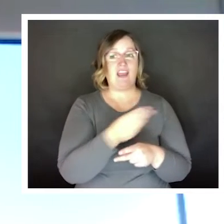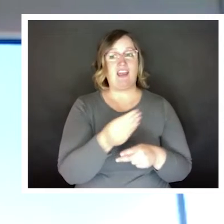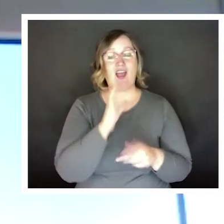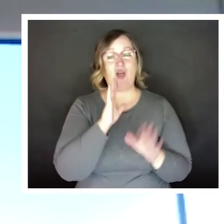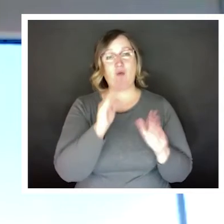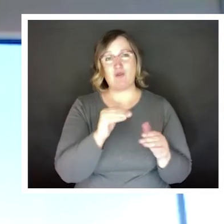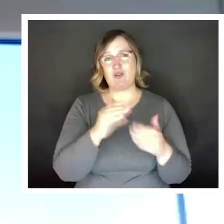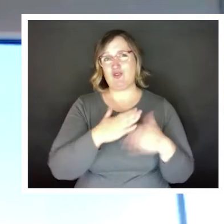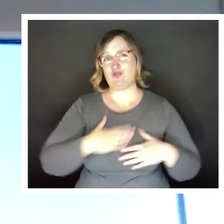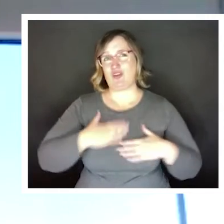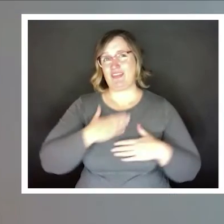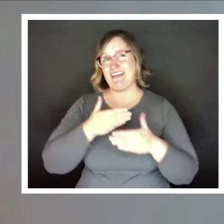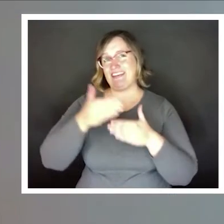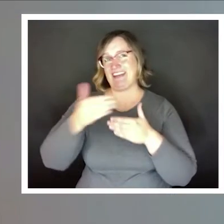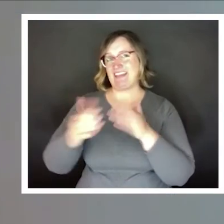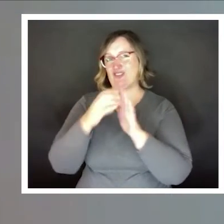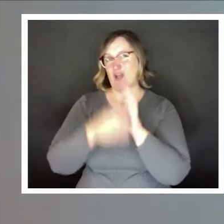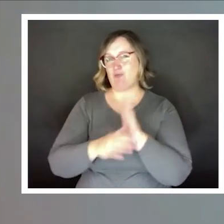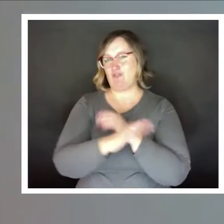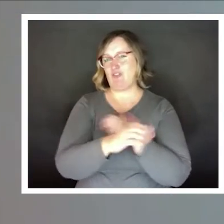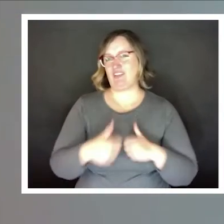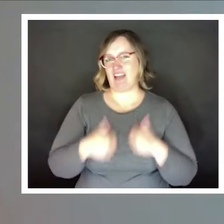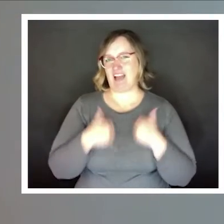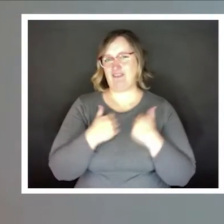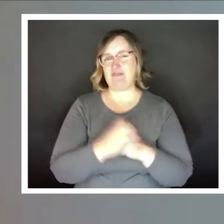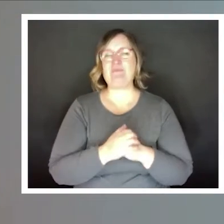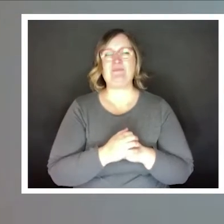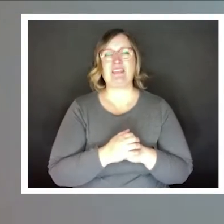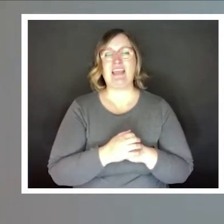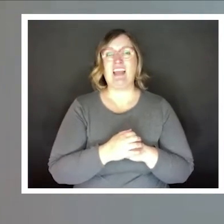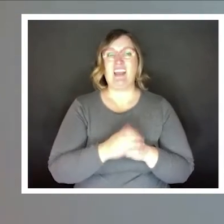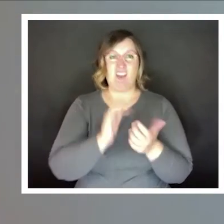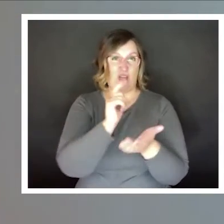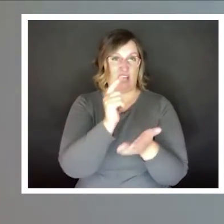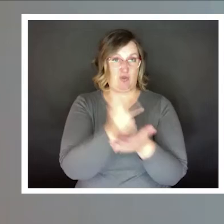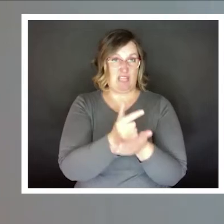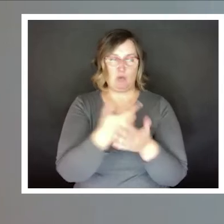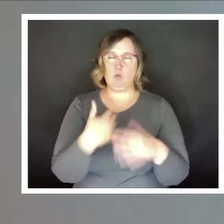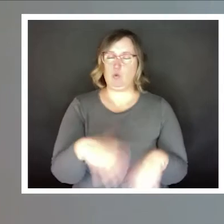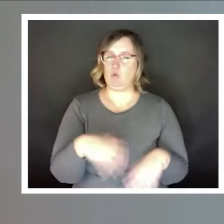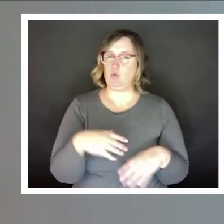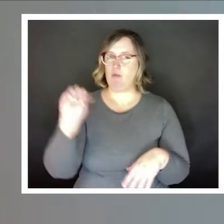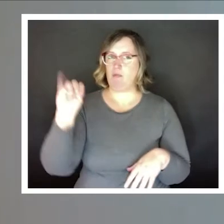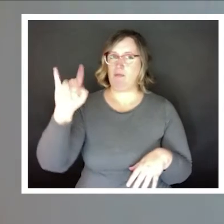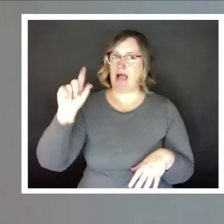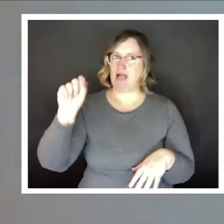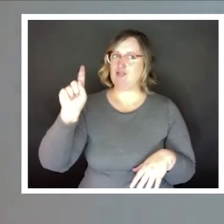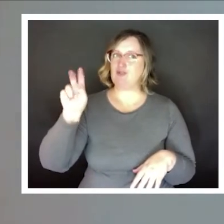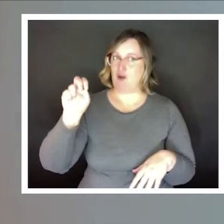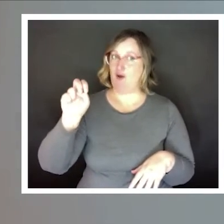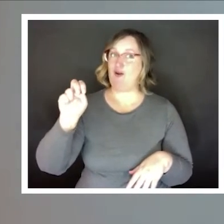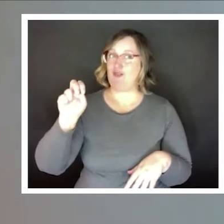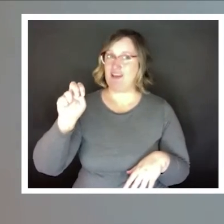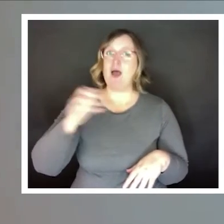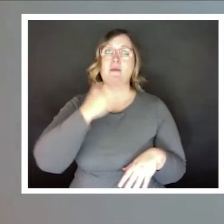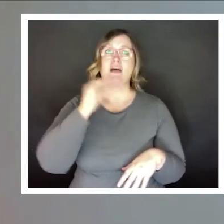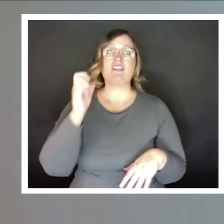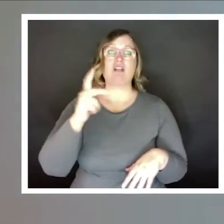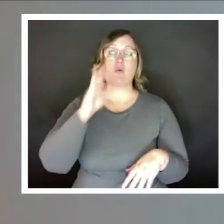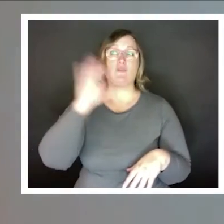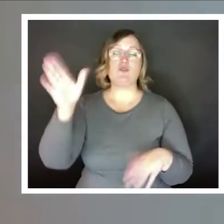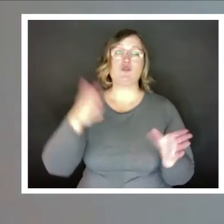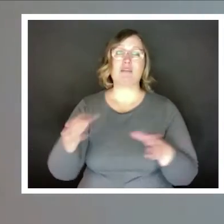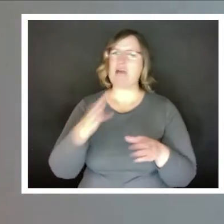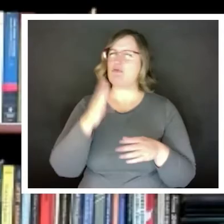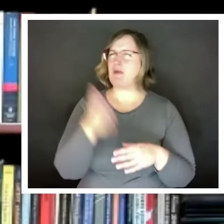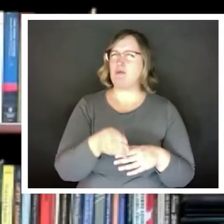you enjoy the next chapter of your life. Graduation is quite the milestone. Best of luck with your future plans, and remember, never